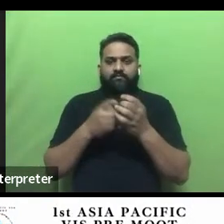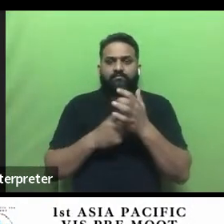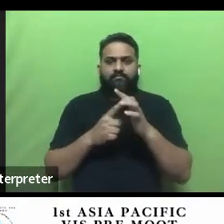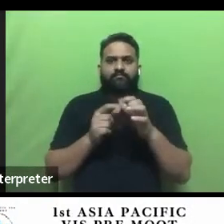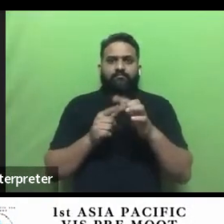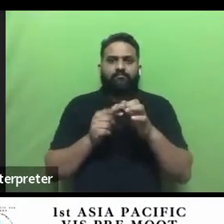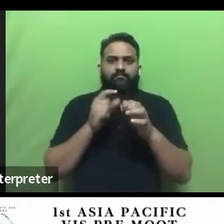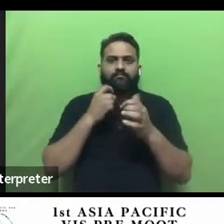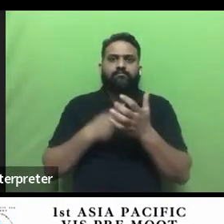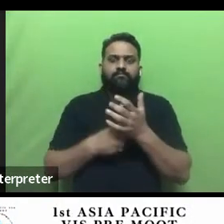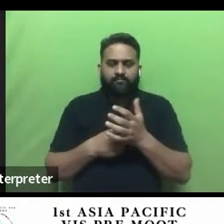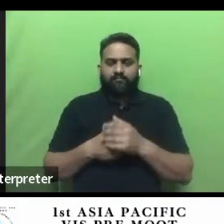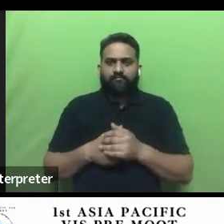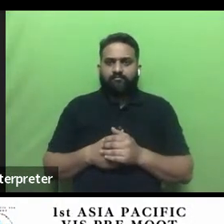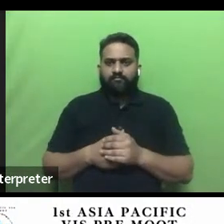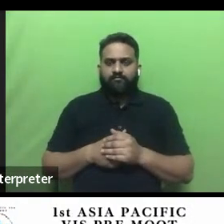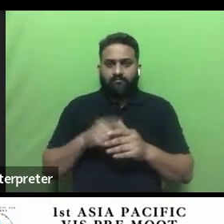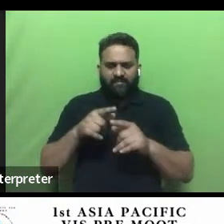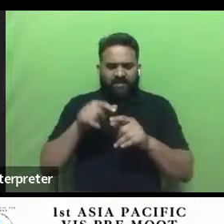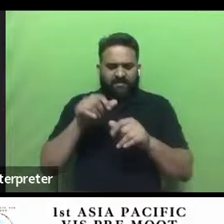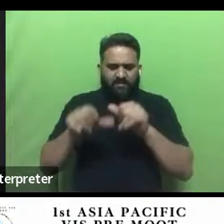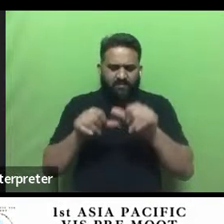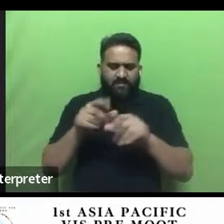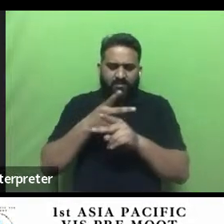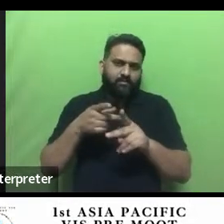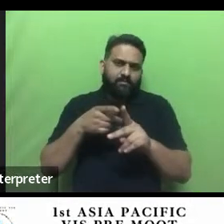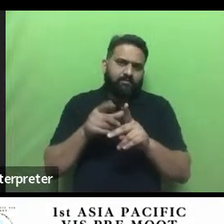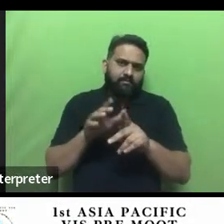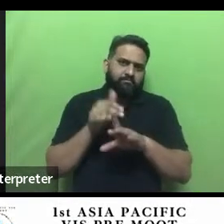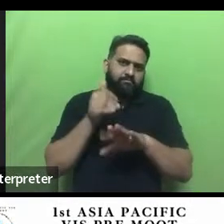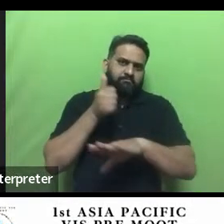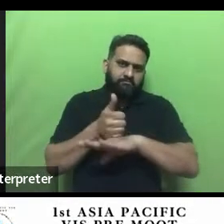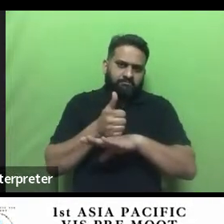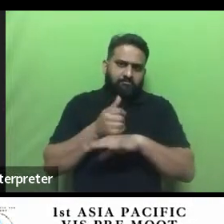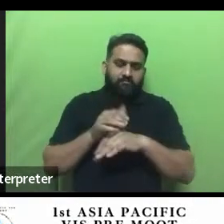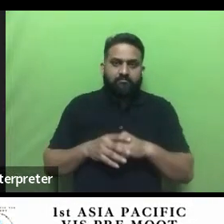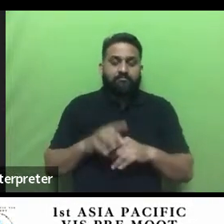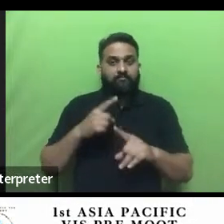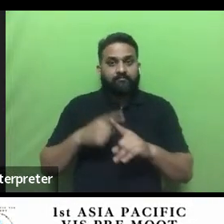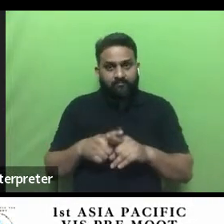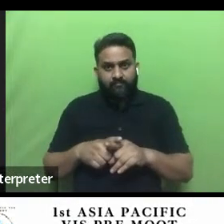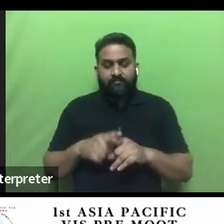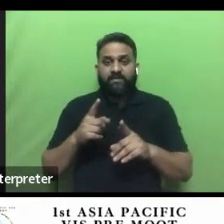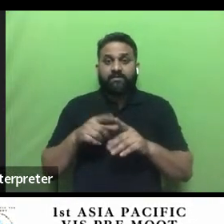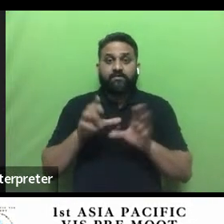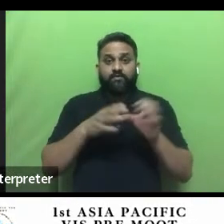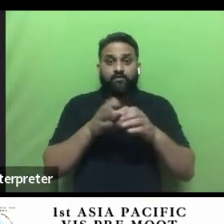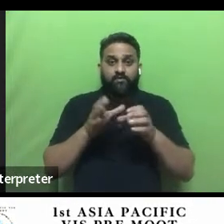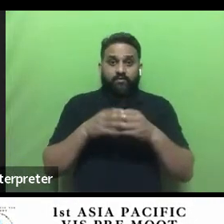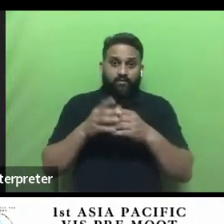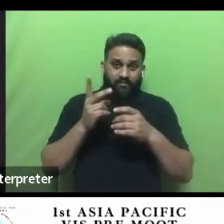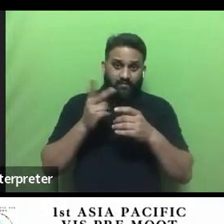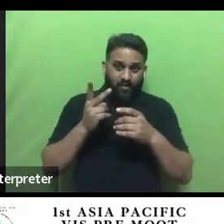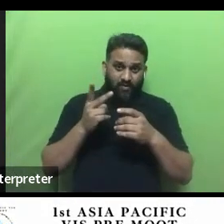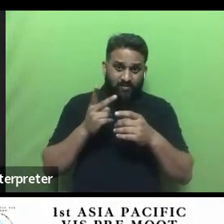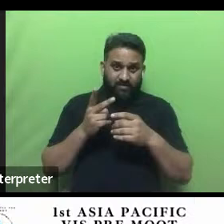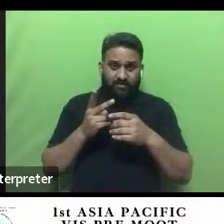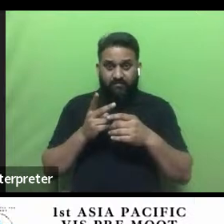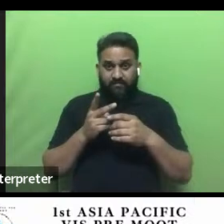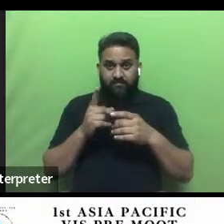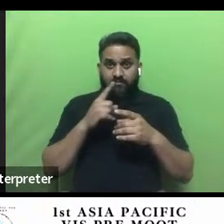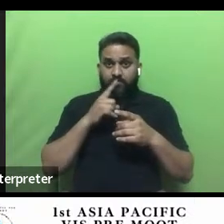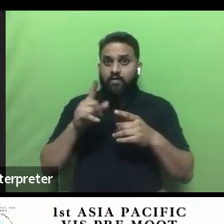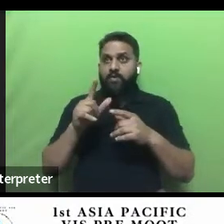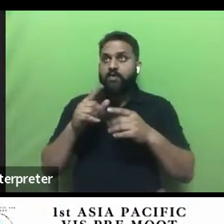those same arbitral procedures. And furthermore, given that the parties in this instance were not legally trained,